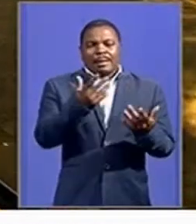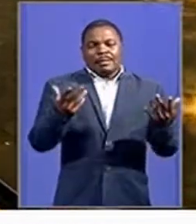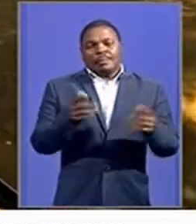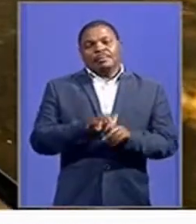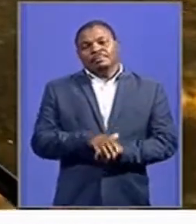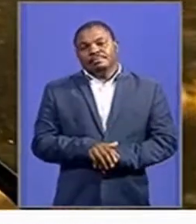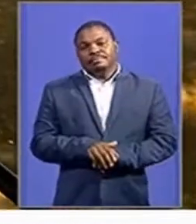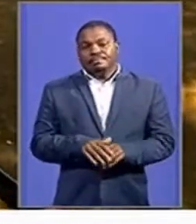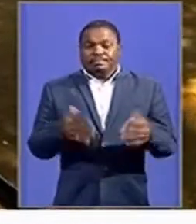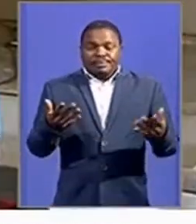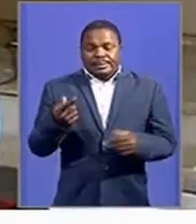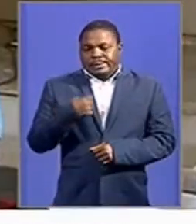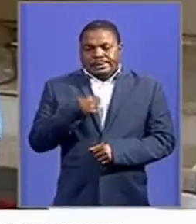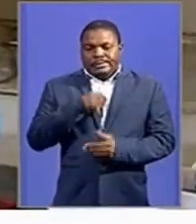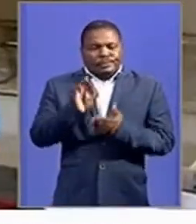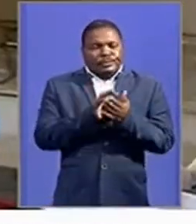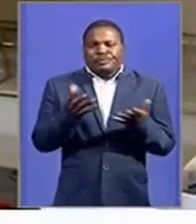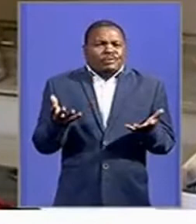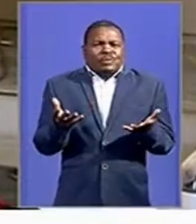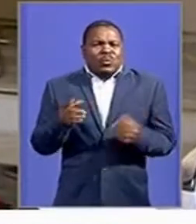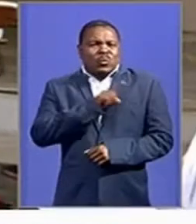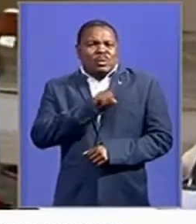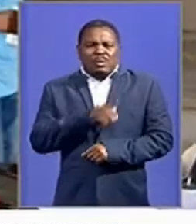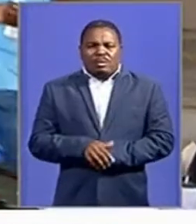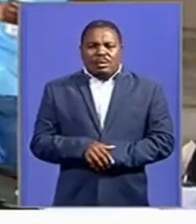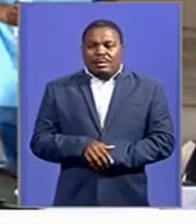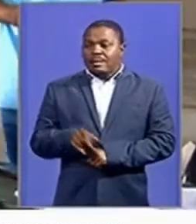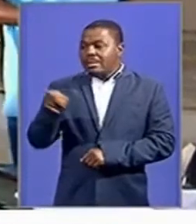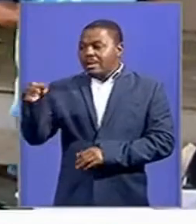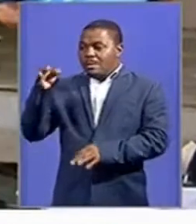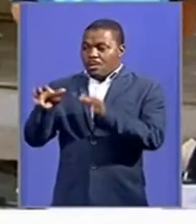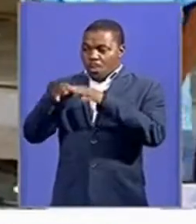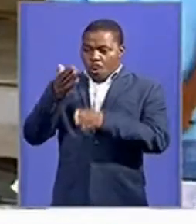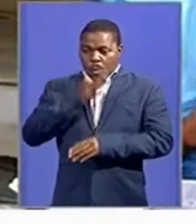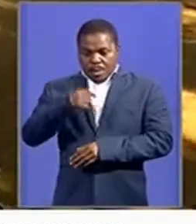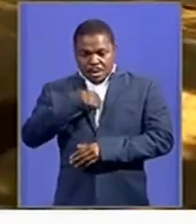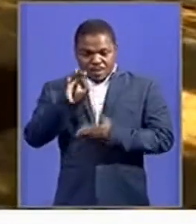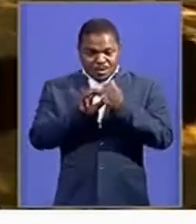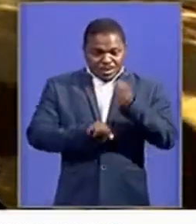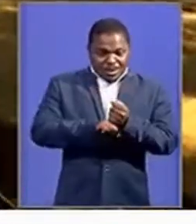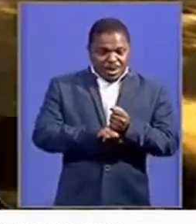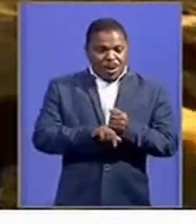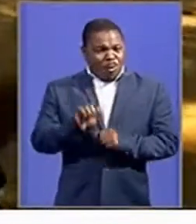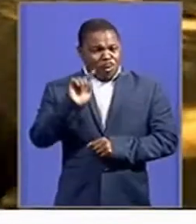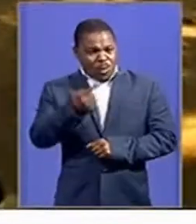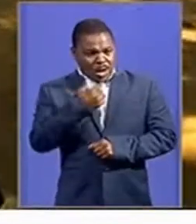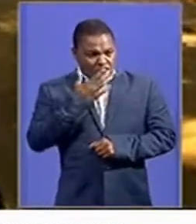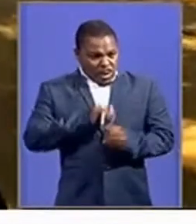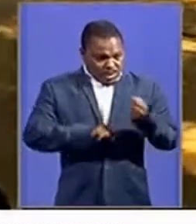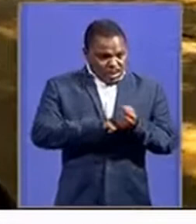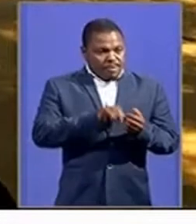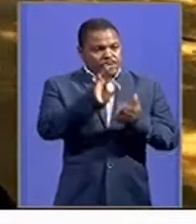so what's the use of voting? They only need you when they only need you ever but